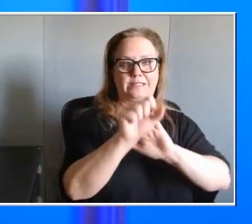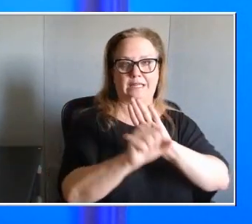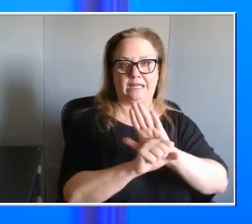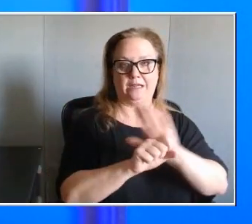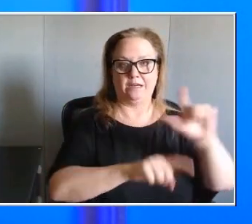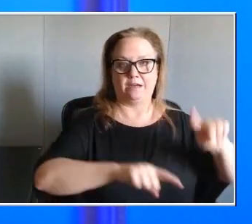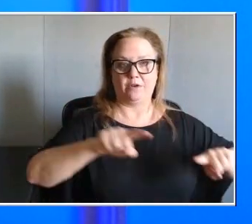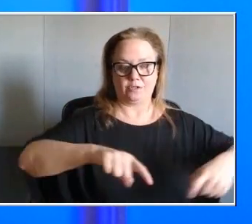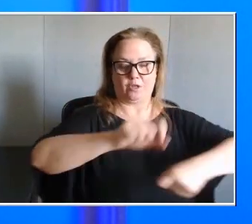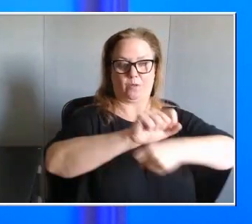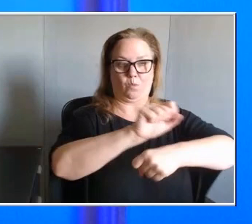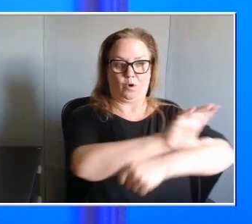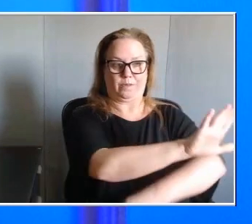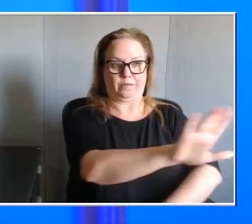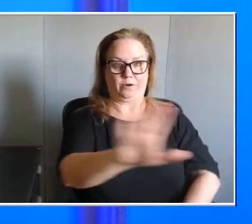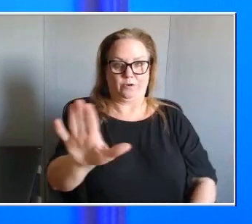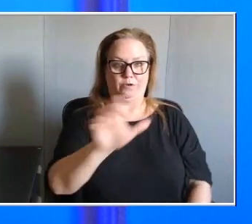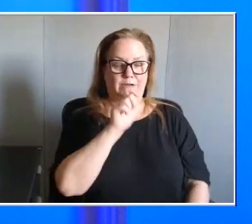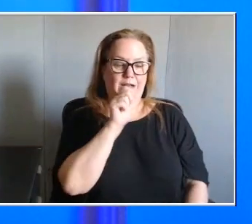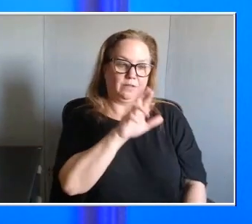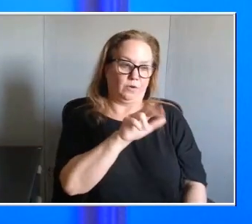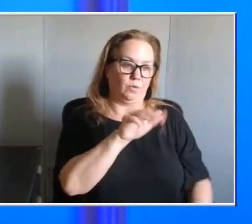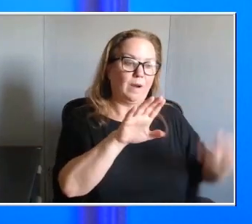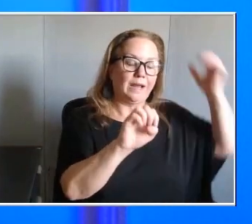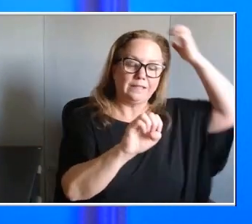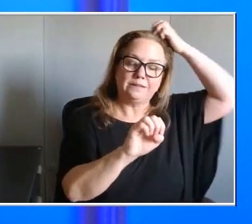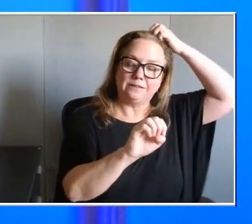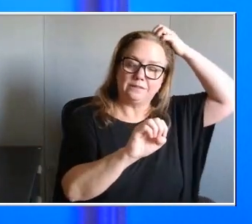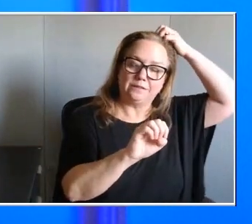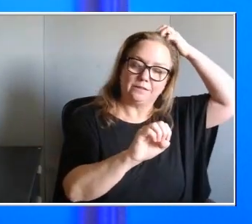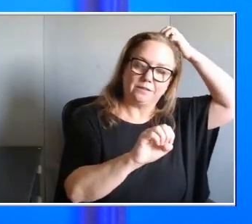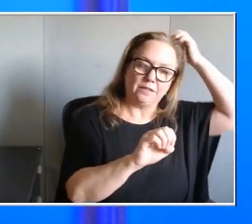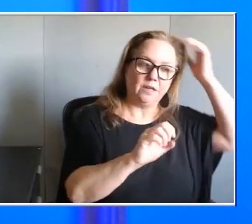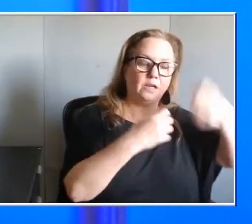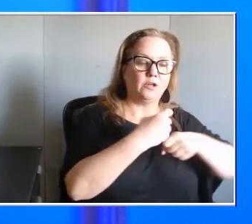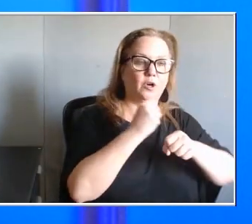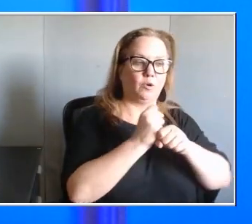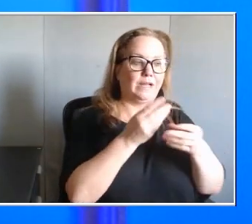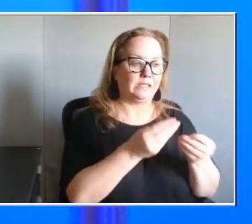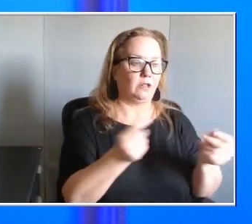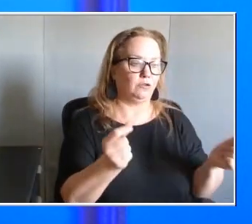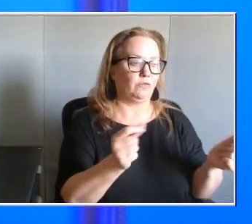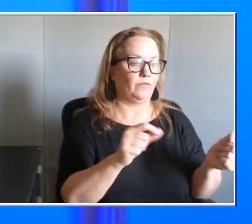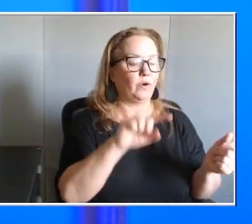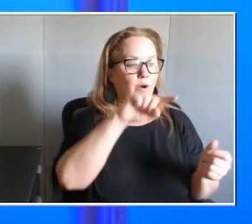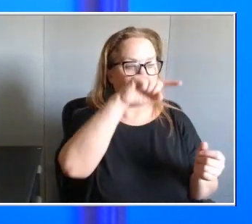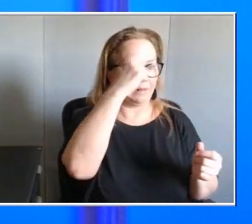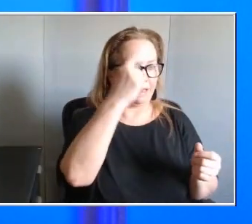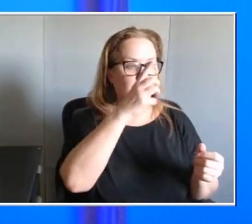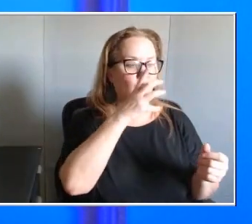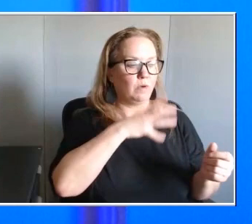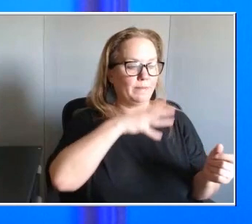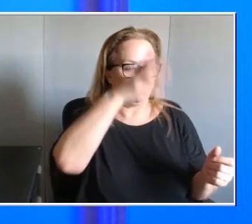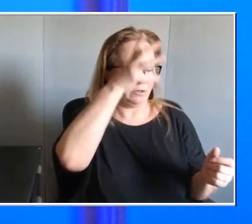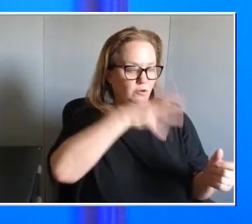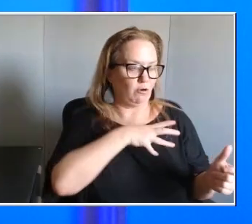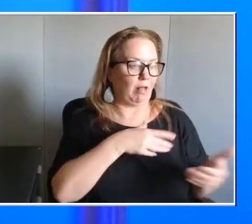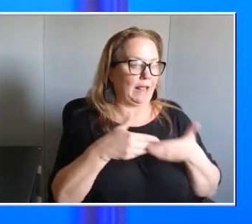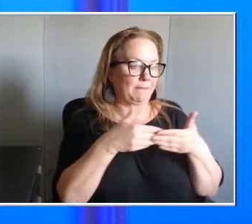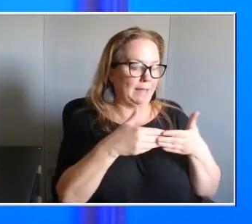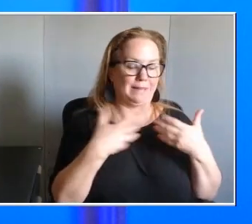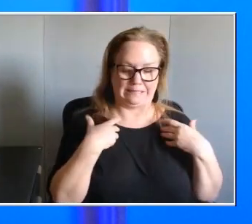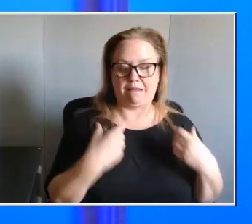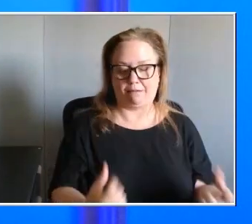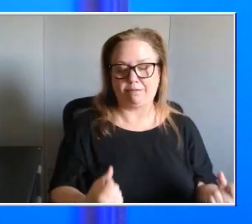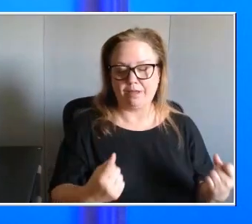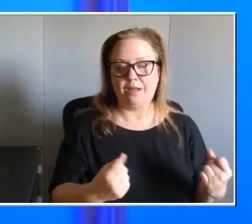the work that they're doing, not their race, brings them together to create solutions for Black maternal, paternal, and infant health. And the reality of